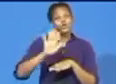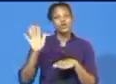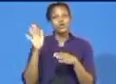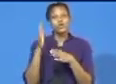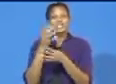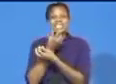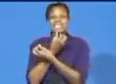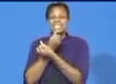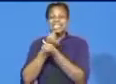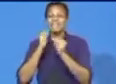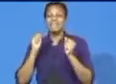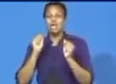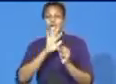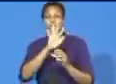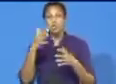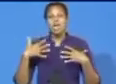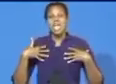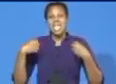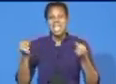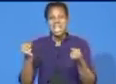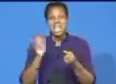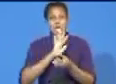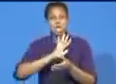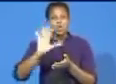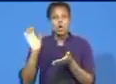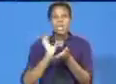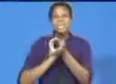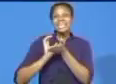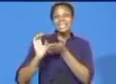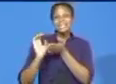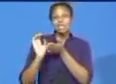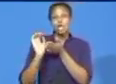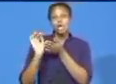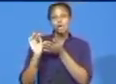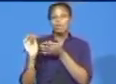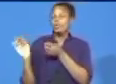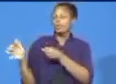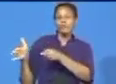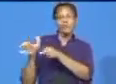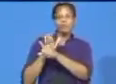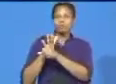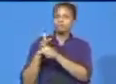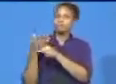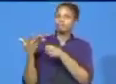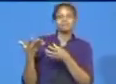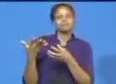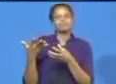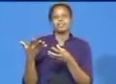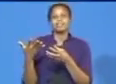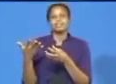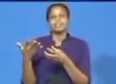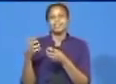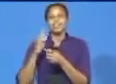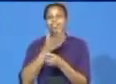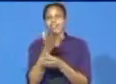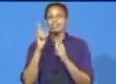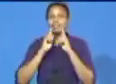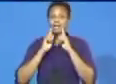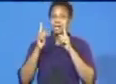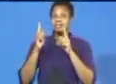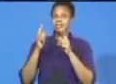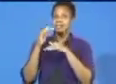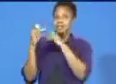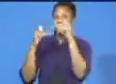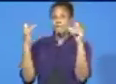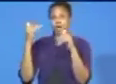for your healing, for your cleansing, for your wholeness. There's an answer in heaven for a